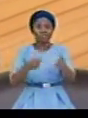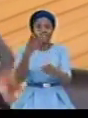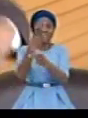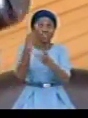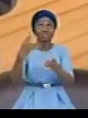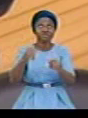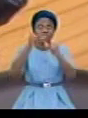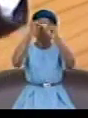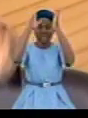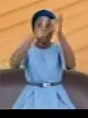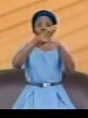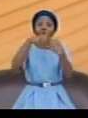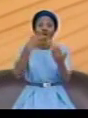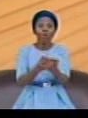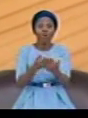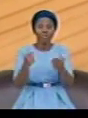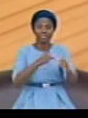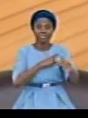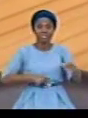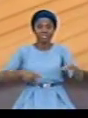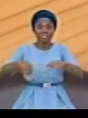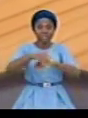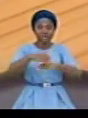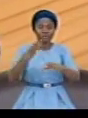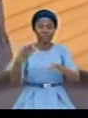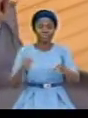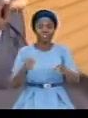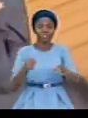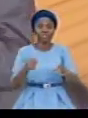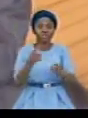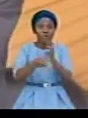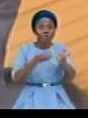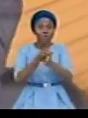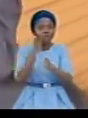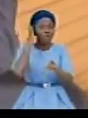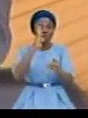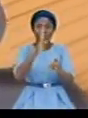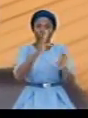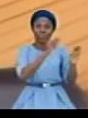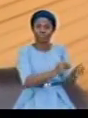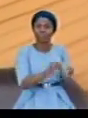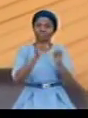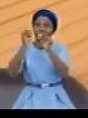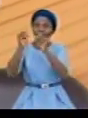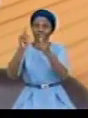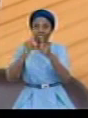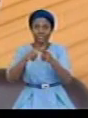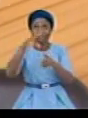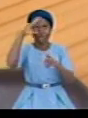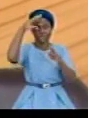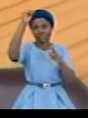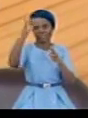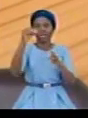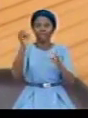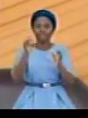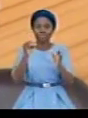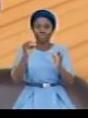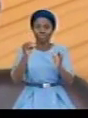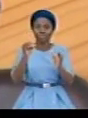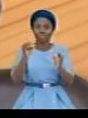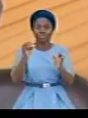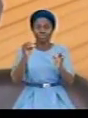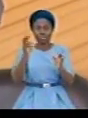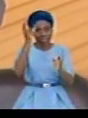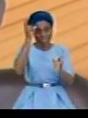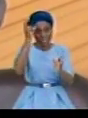world will be handed over unto him. And so Satan coming with temptation, the temptation